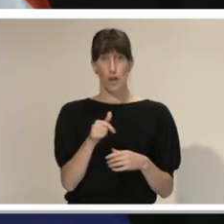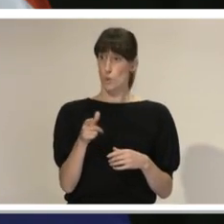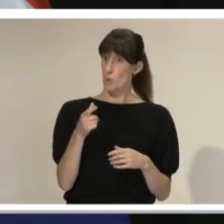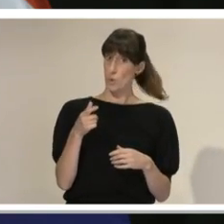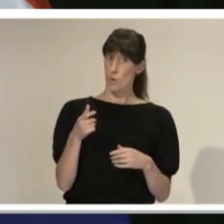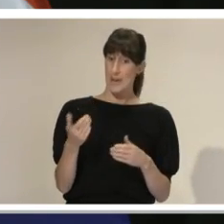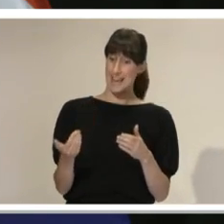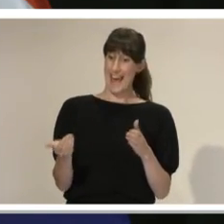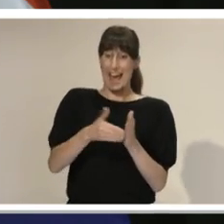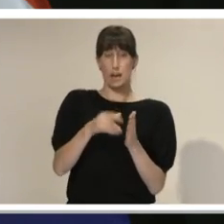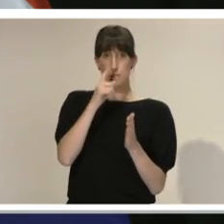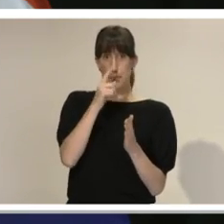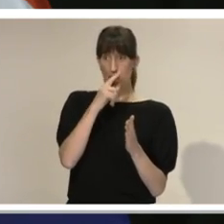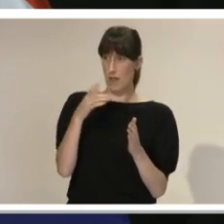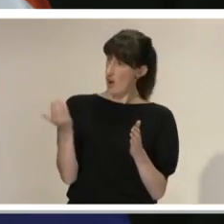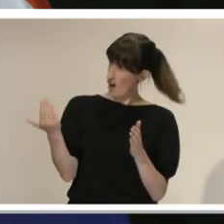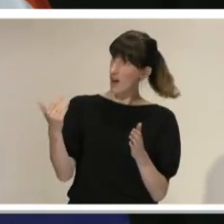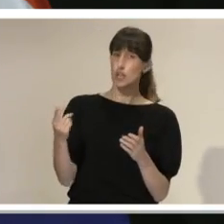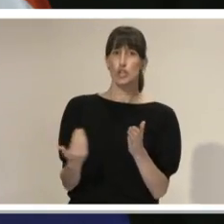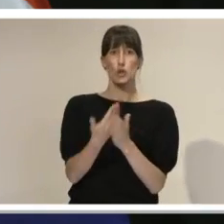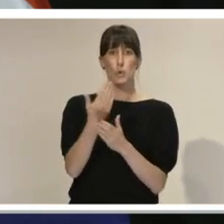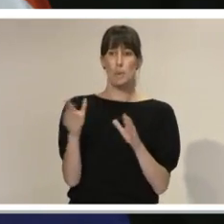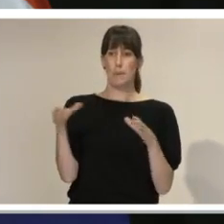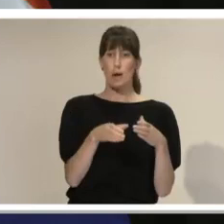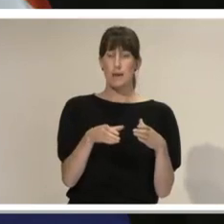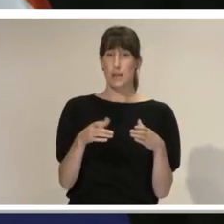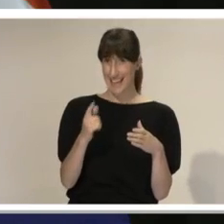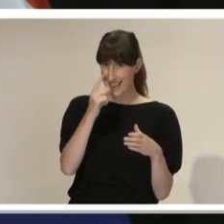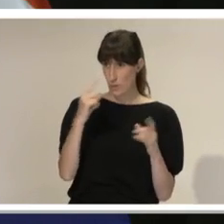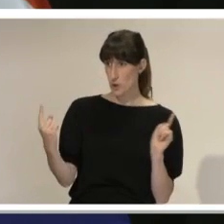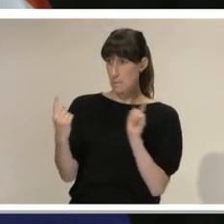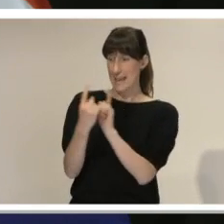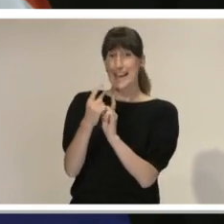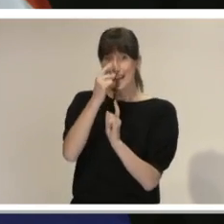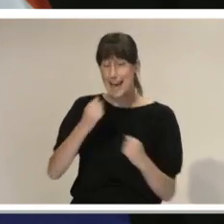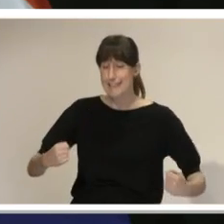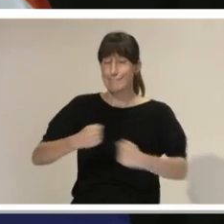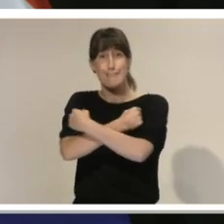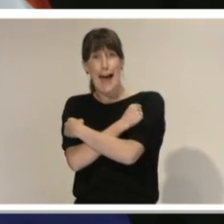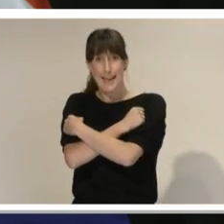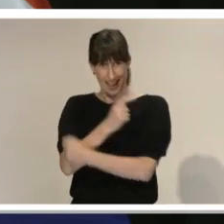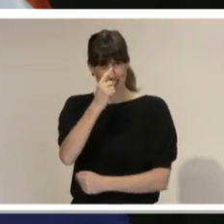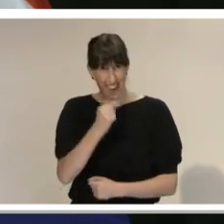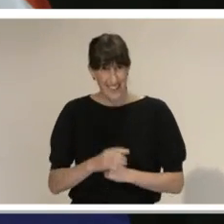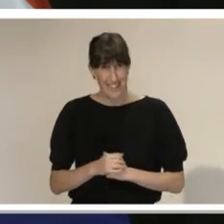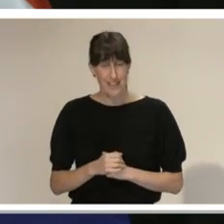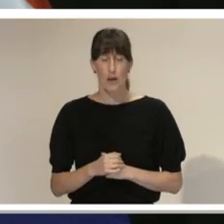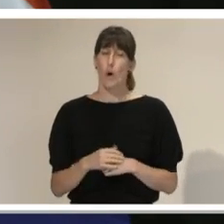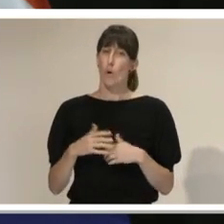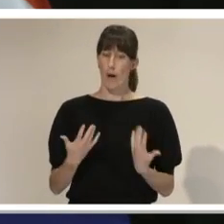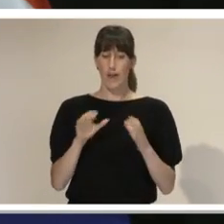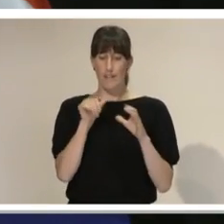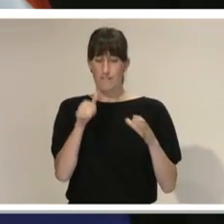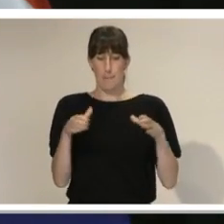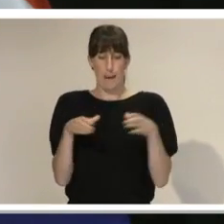still need to keep your distance from them once you're inside? Well, theoretically, if someone's within your bubble, you are allowed to hug them, and that may be one of